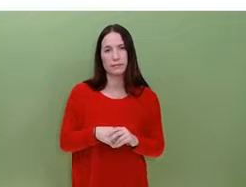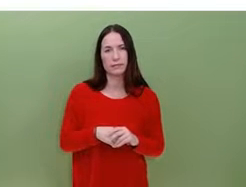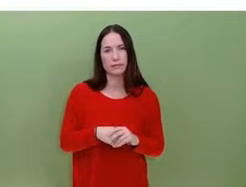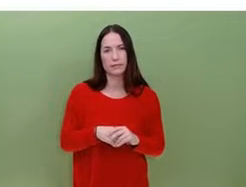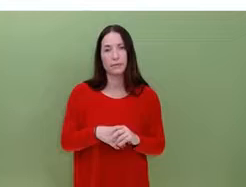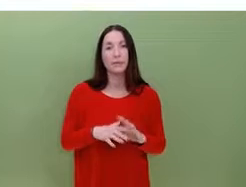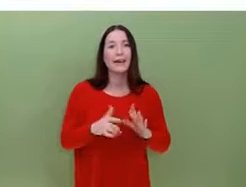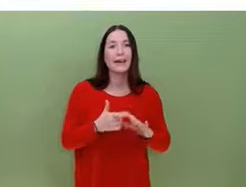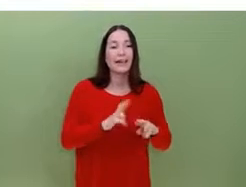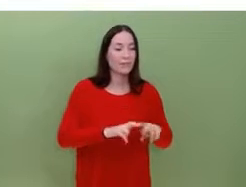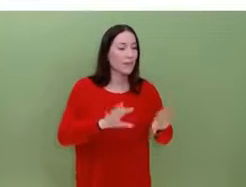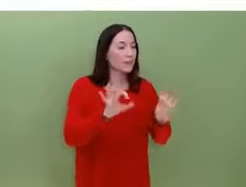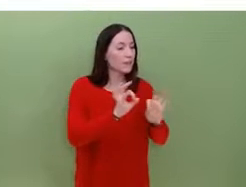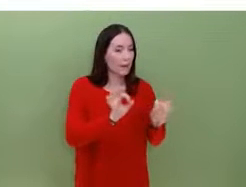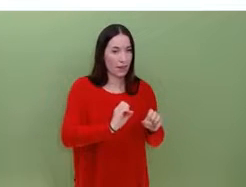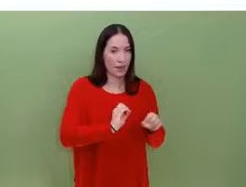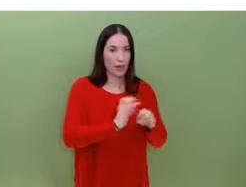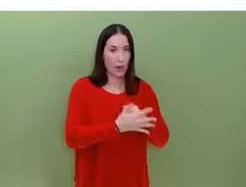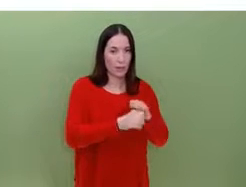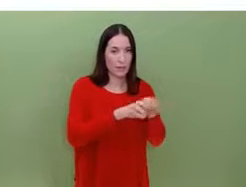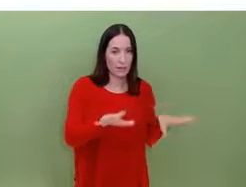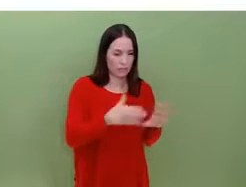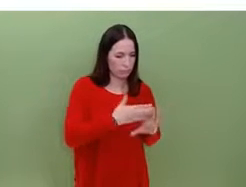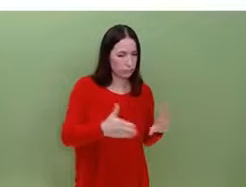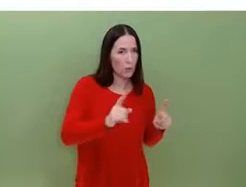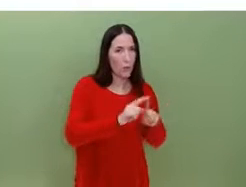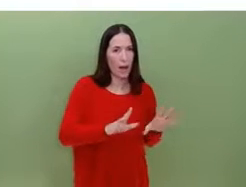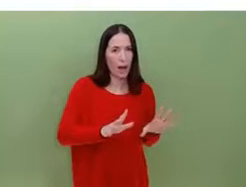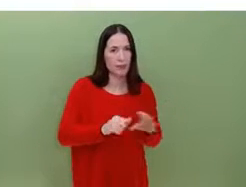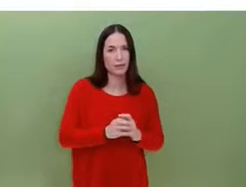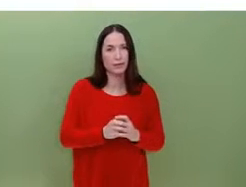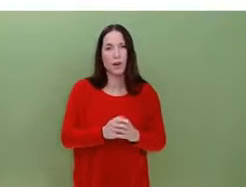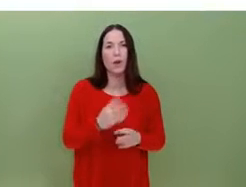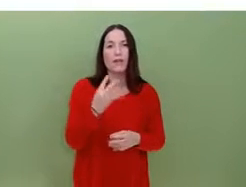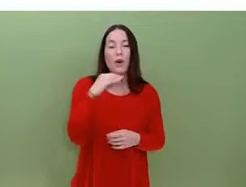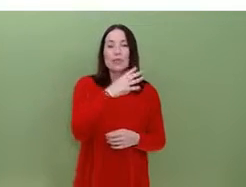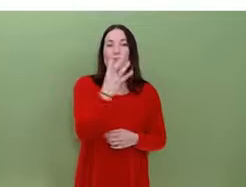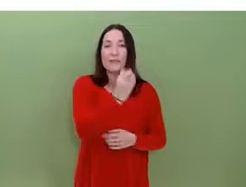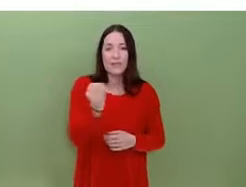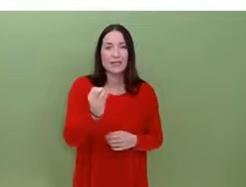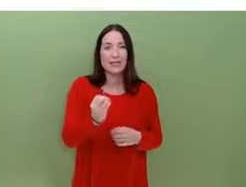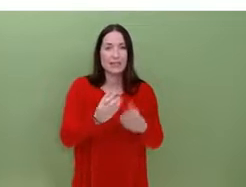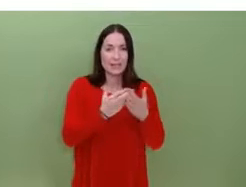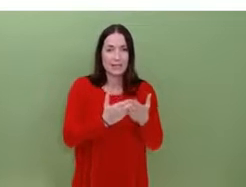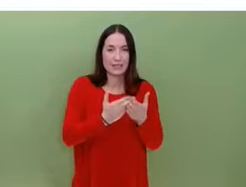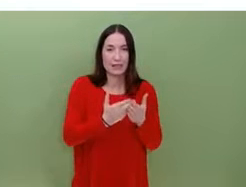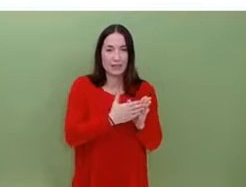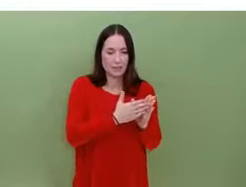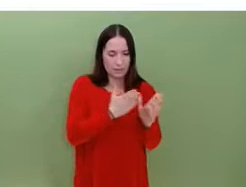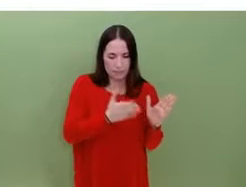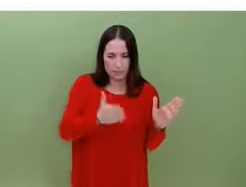pandemic. And there are of 453 studies that are